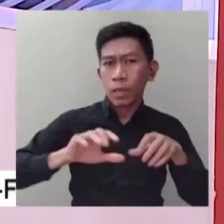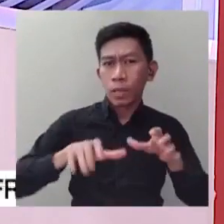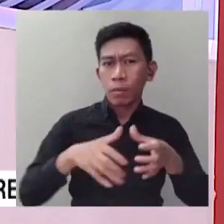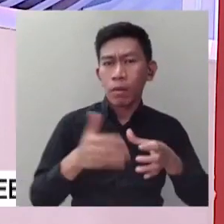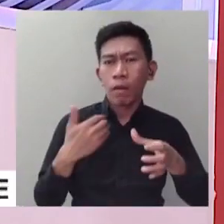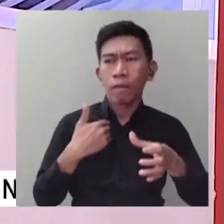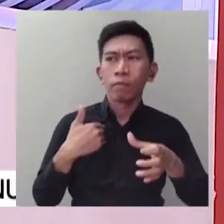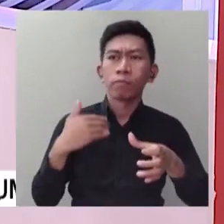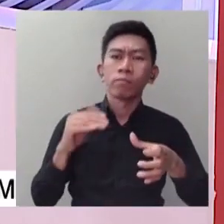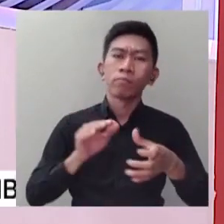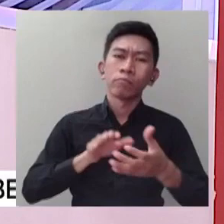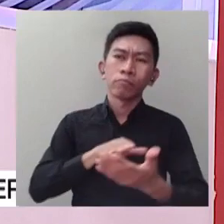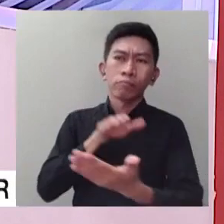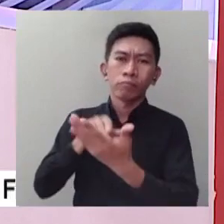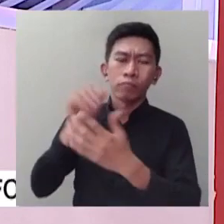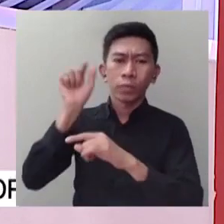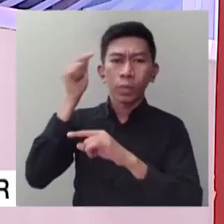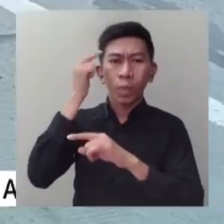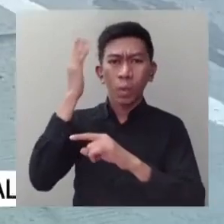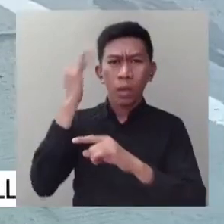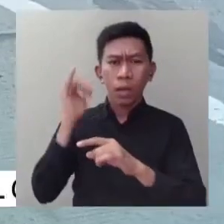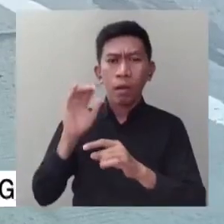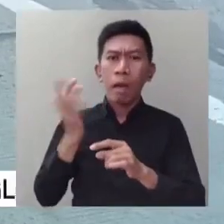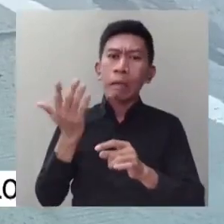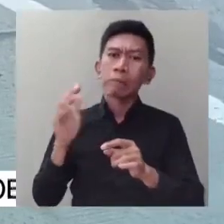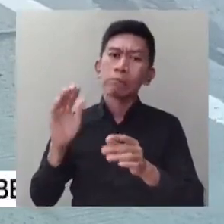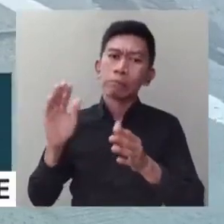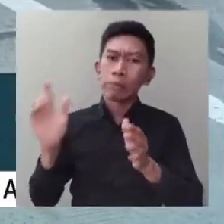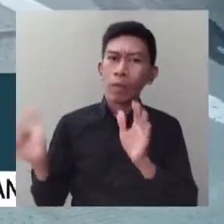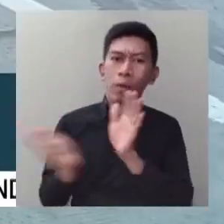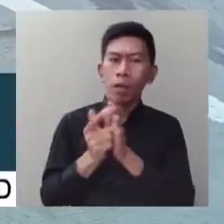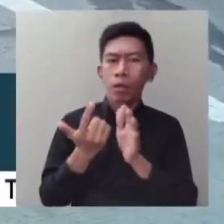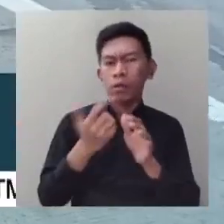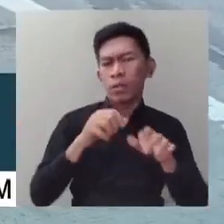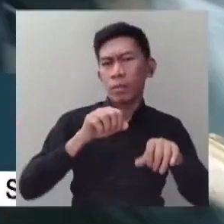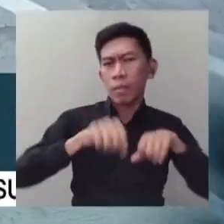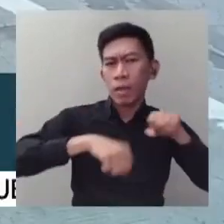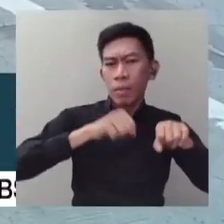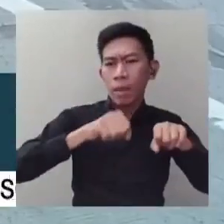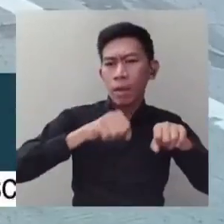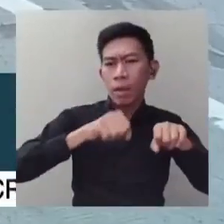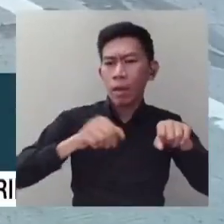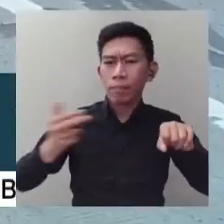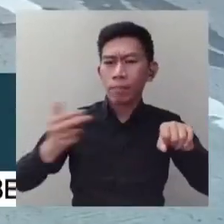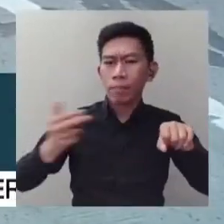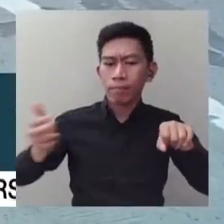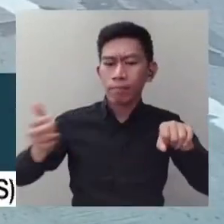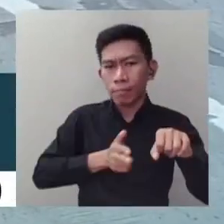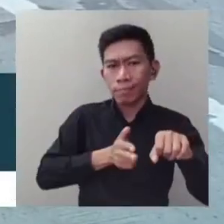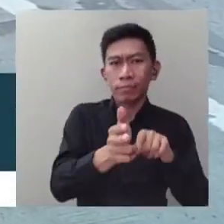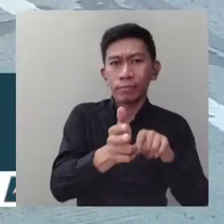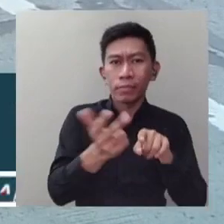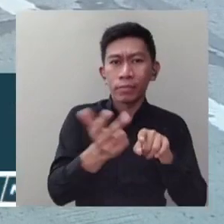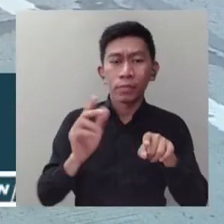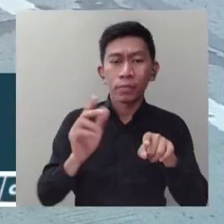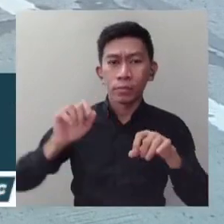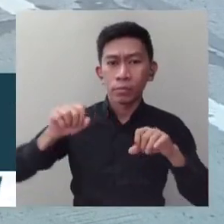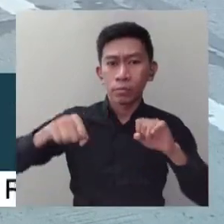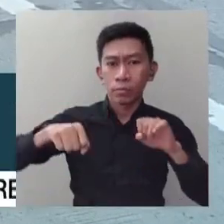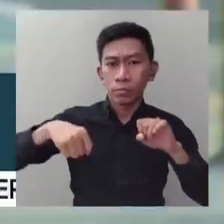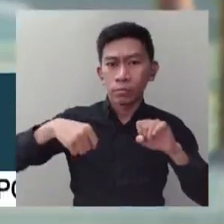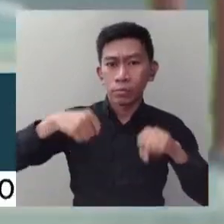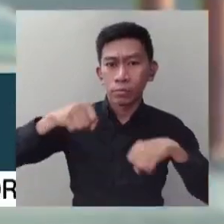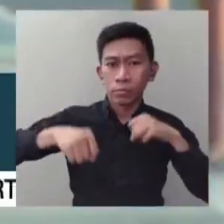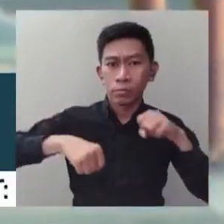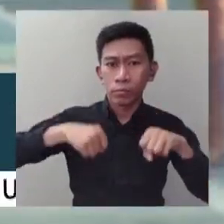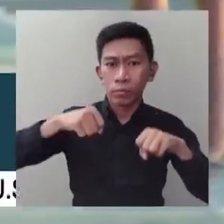riders from using bike lanes along EDSA. Motorcyclists caught using the bike lane will now be fined 1,000